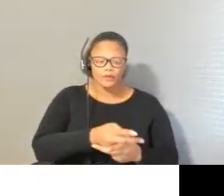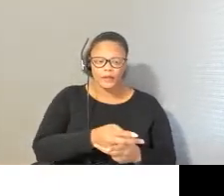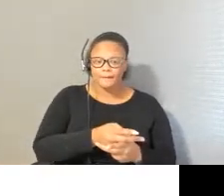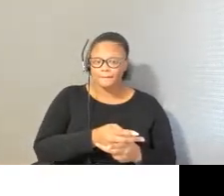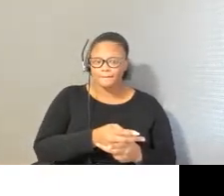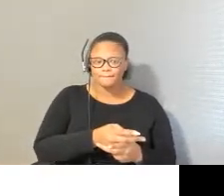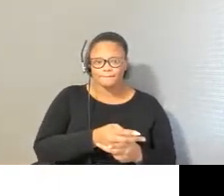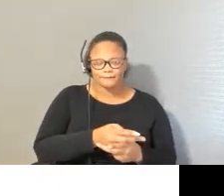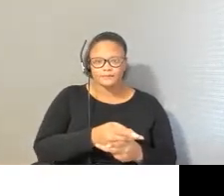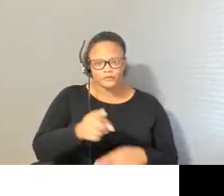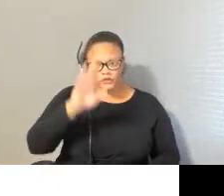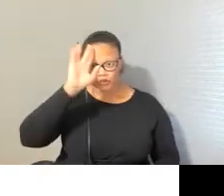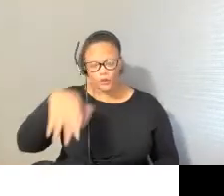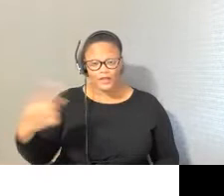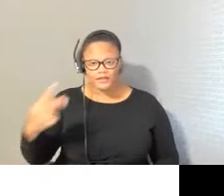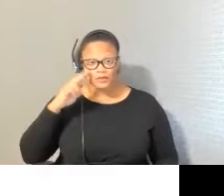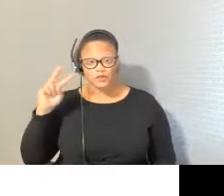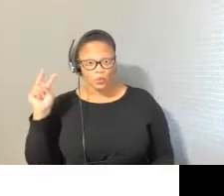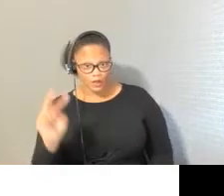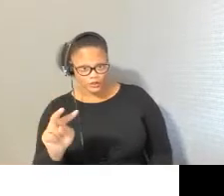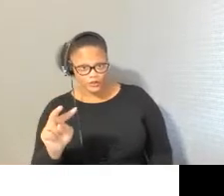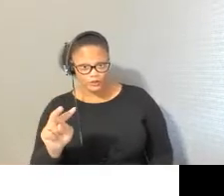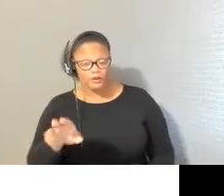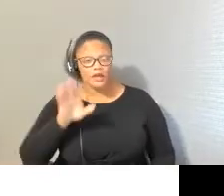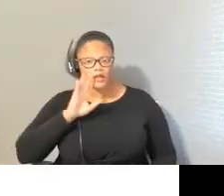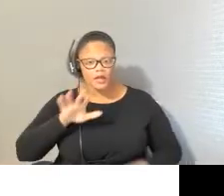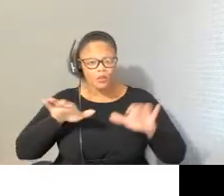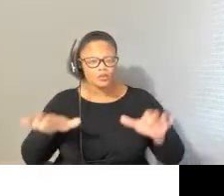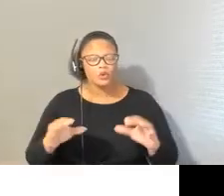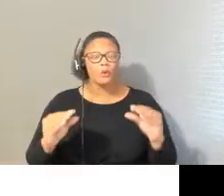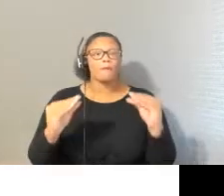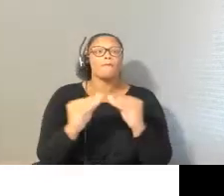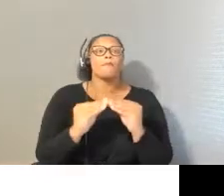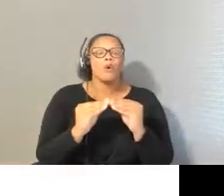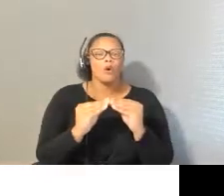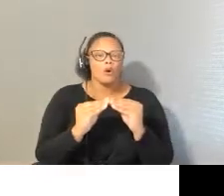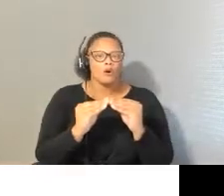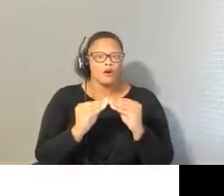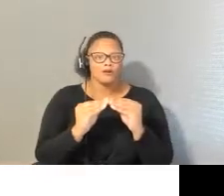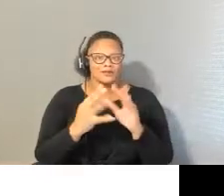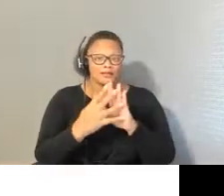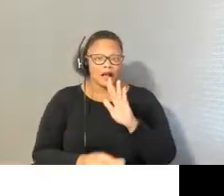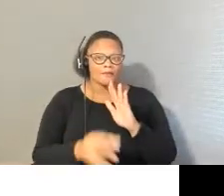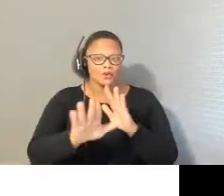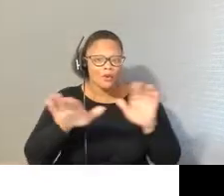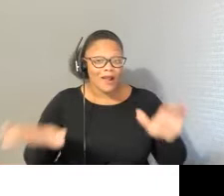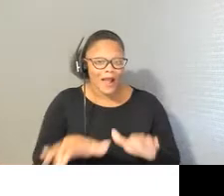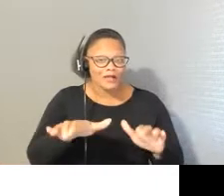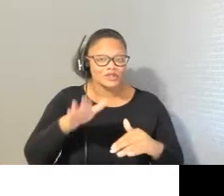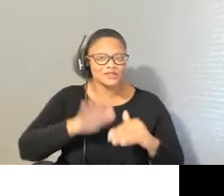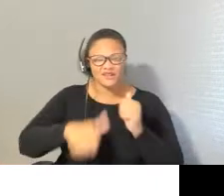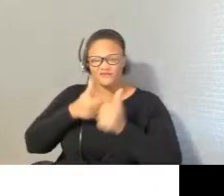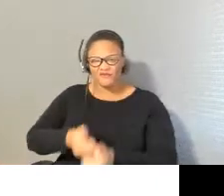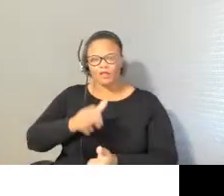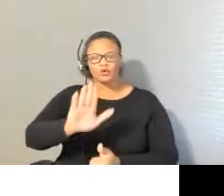know somebody's watching you, and they will do more of what you do than what you say. So how do you come to deal with